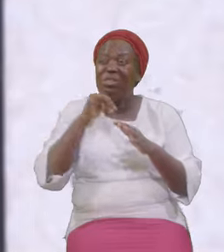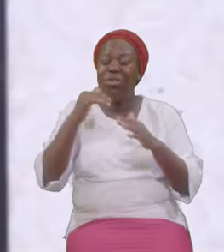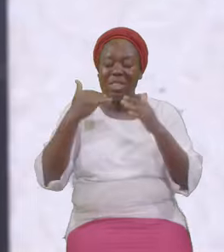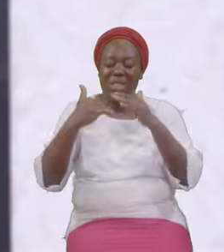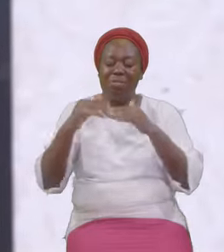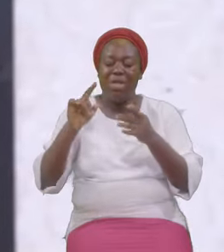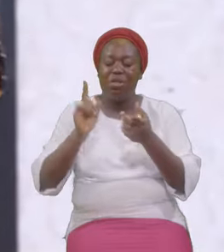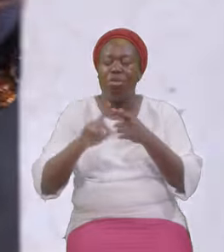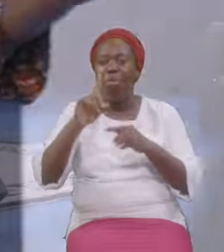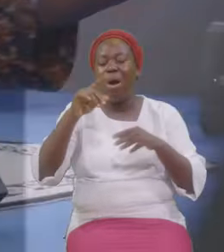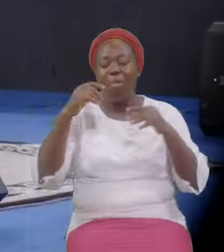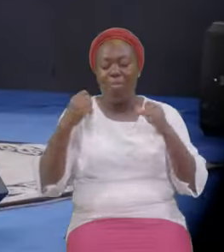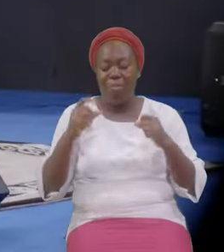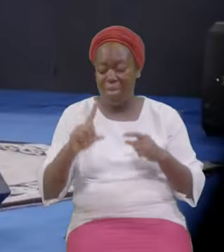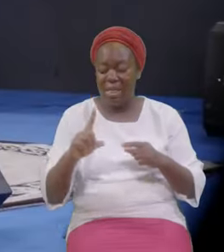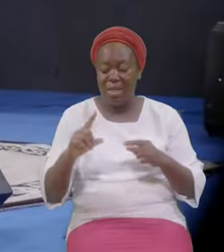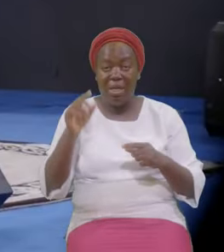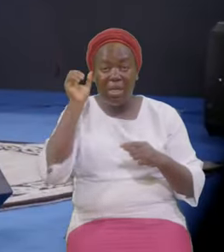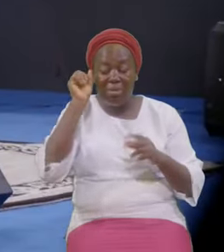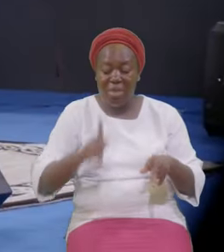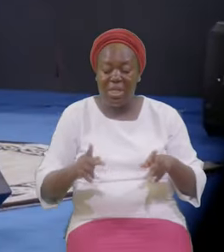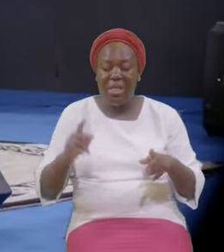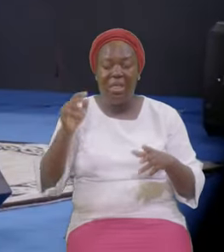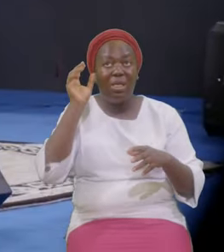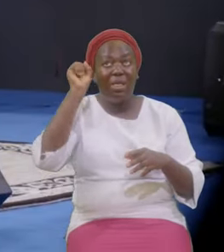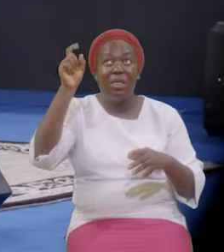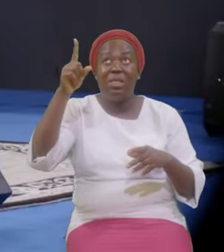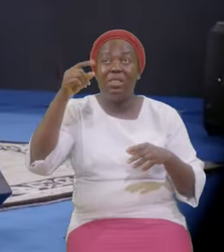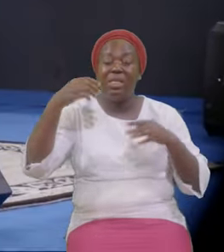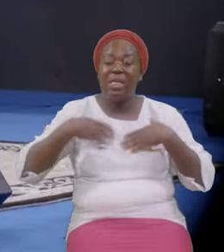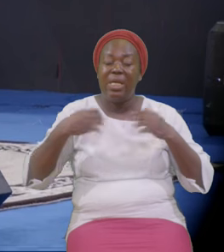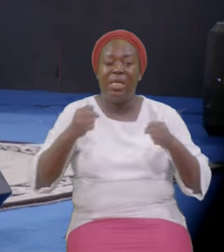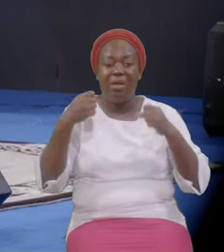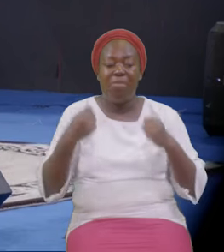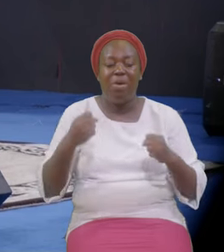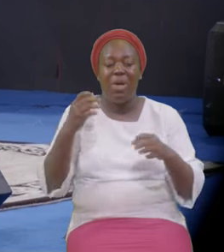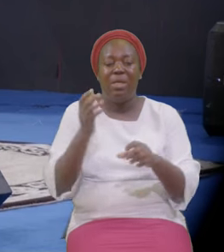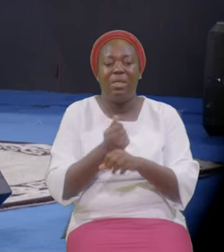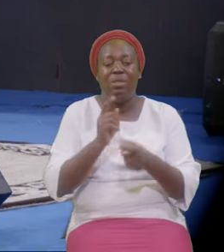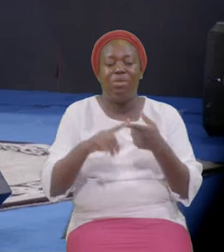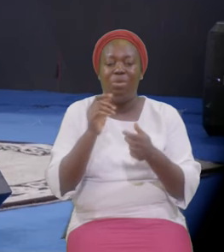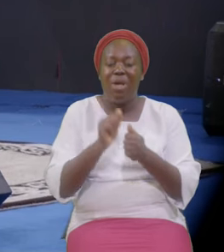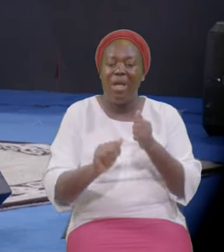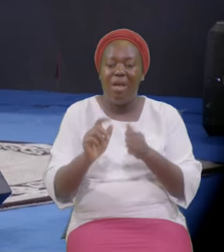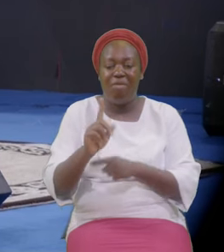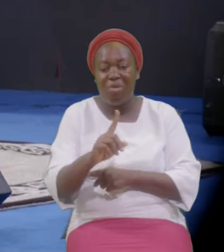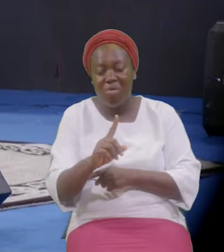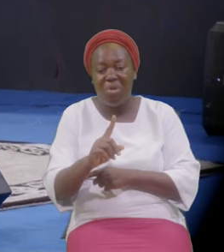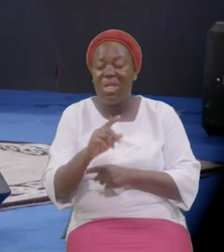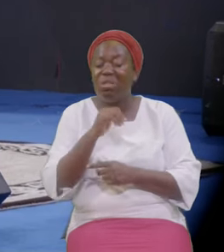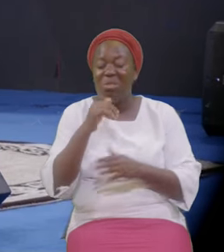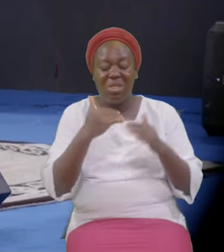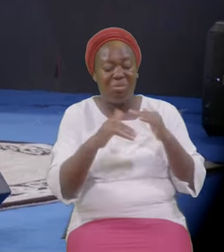power gets to everyone. It's not limited to one kind of sickness.